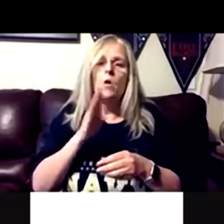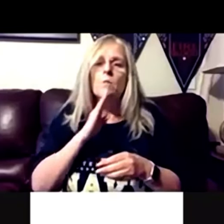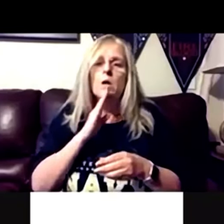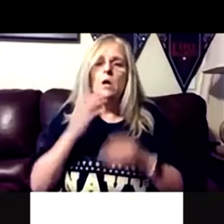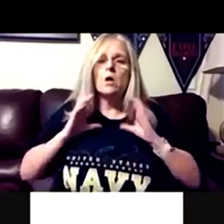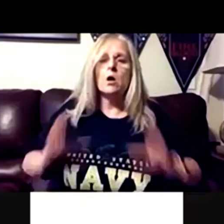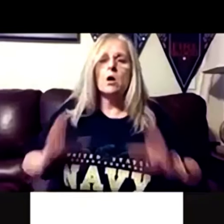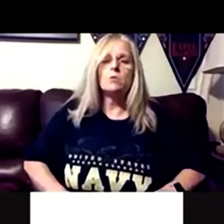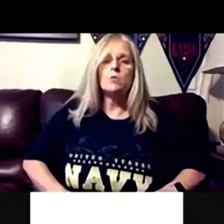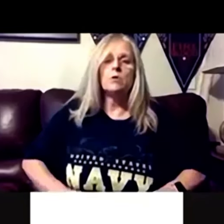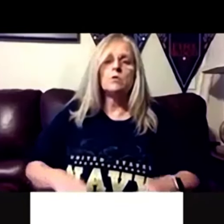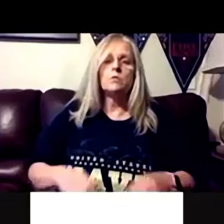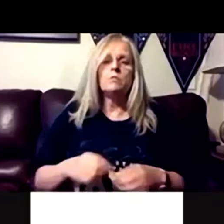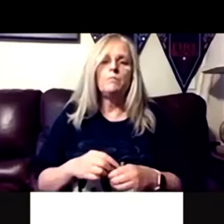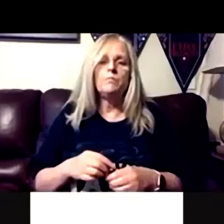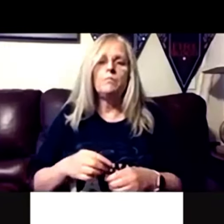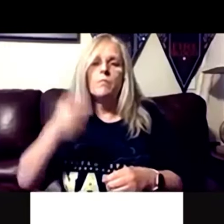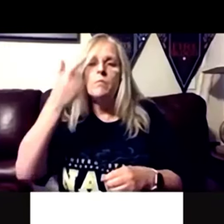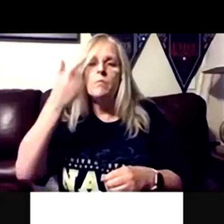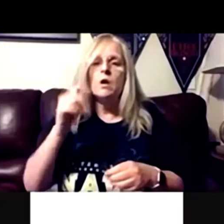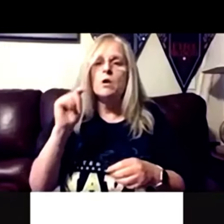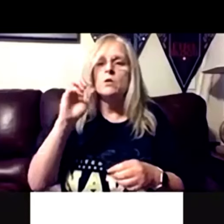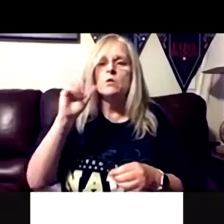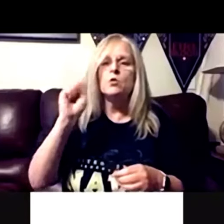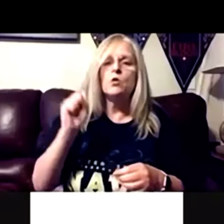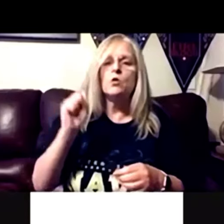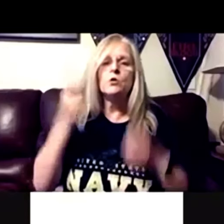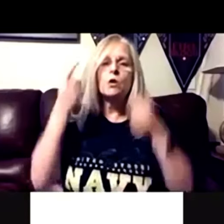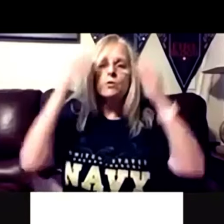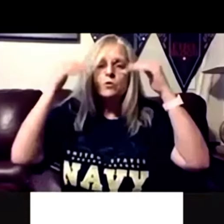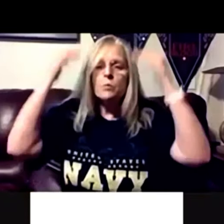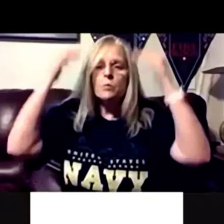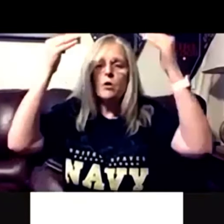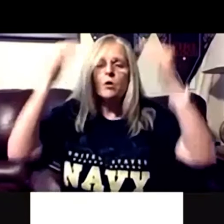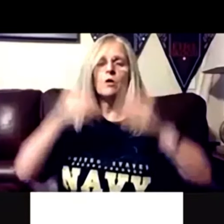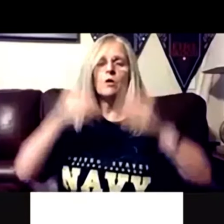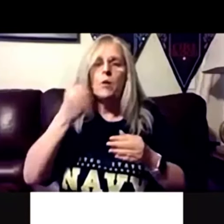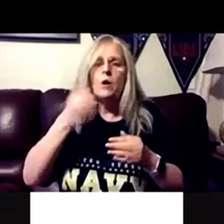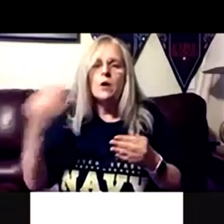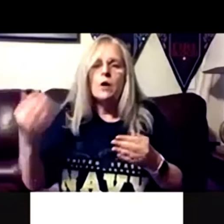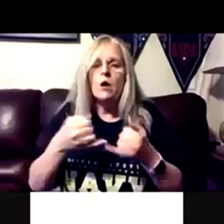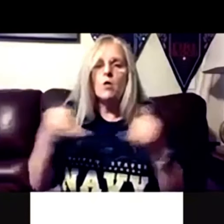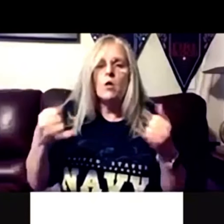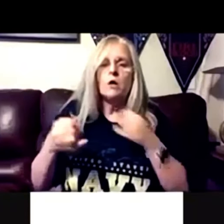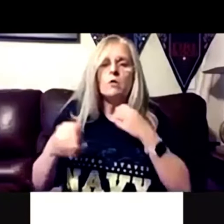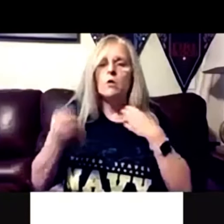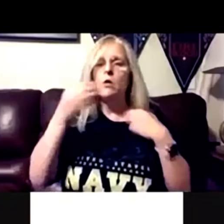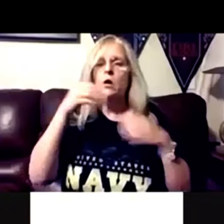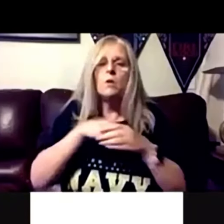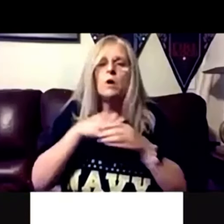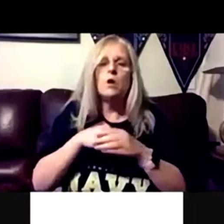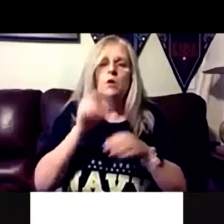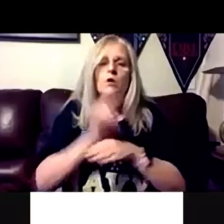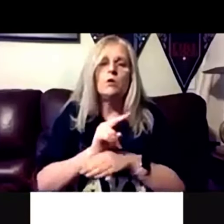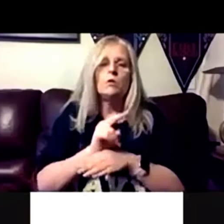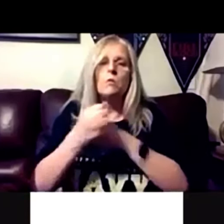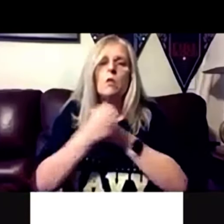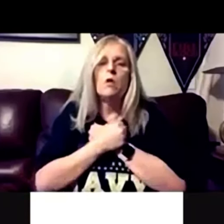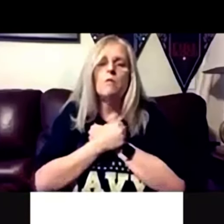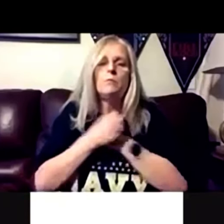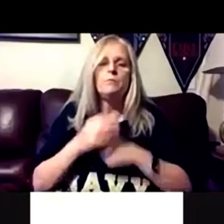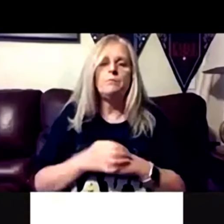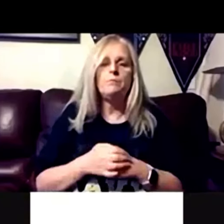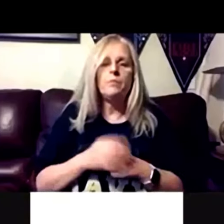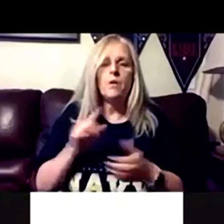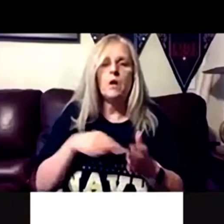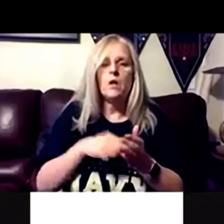customers because the tools are superior. They're better than anything online. They'll come in, they'll use them, they absolutely love them. And this 80% does